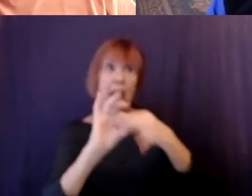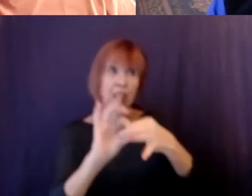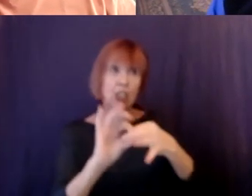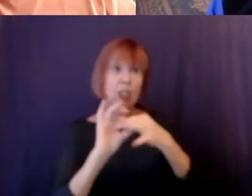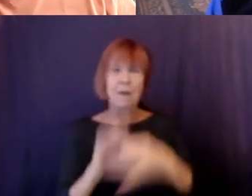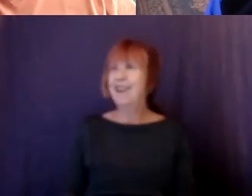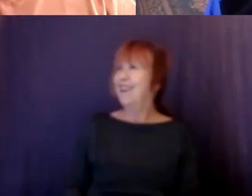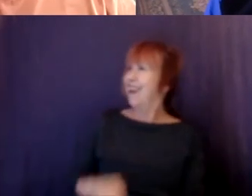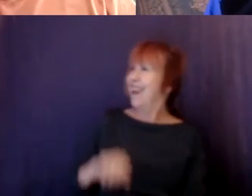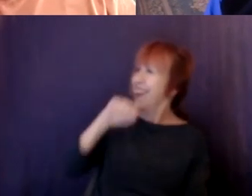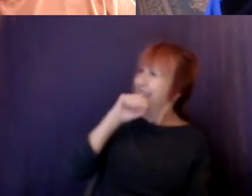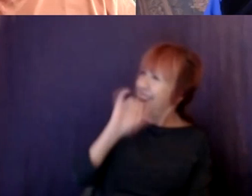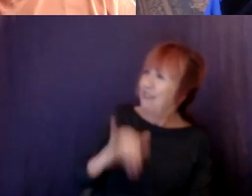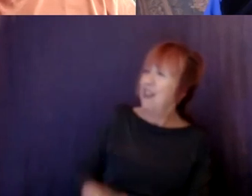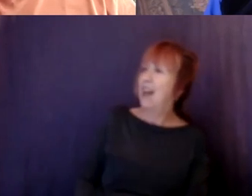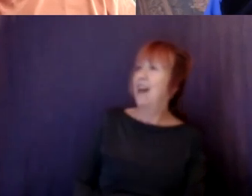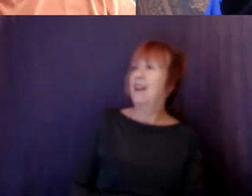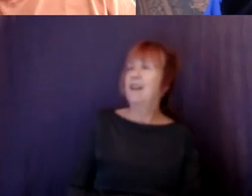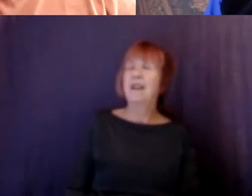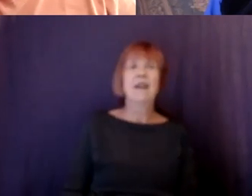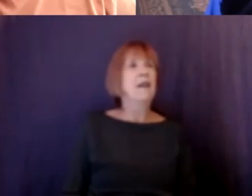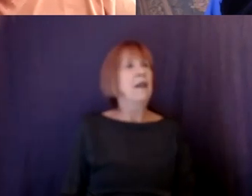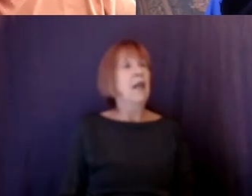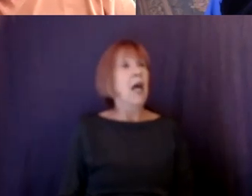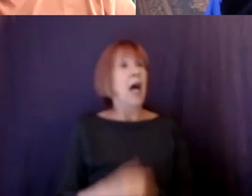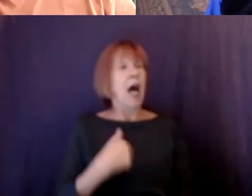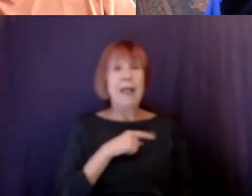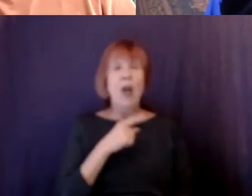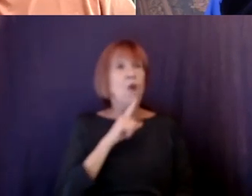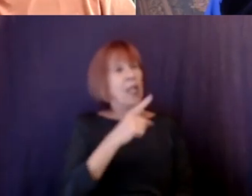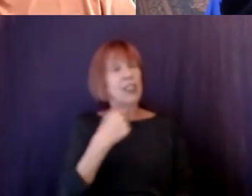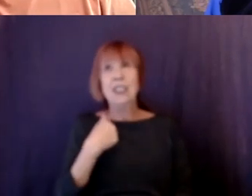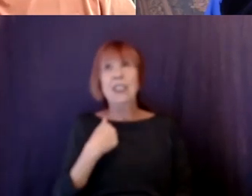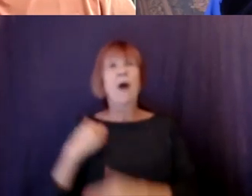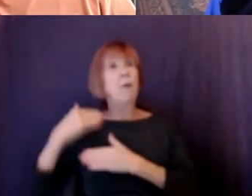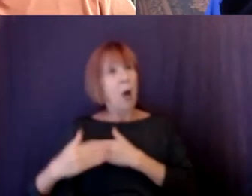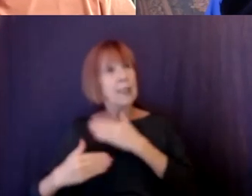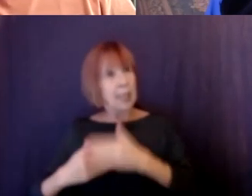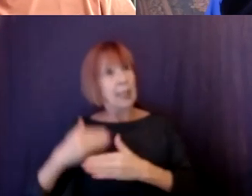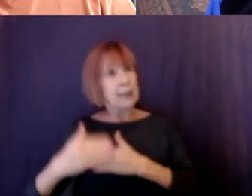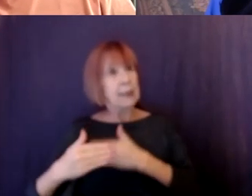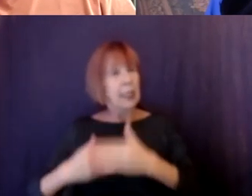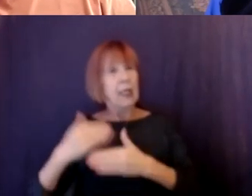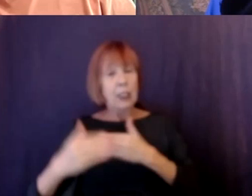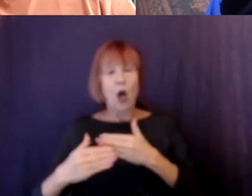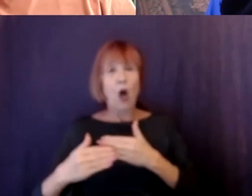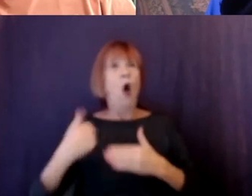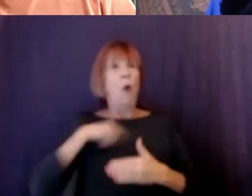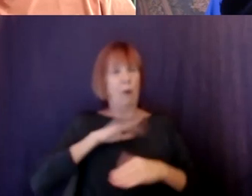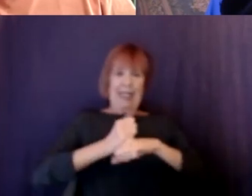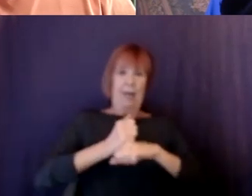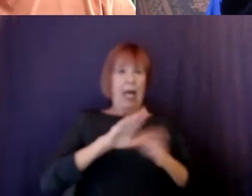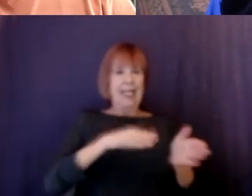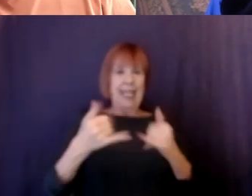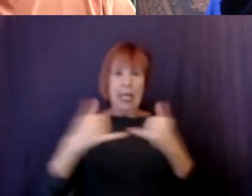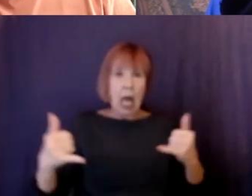mean, really, you know, we, and we, you go through a process where you've got deadlines for certain cuts and trying to get it down